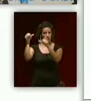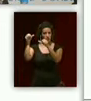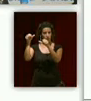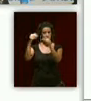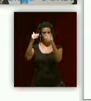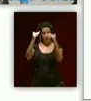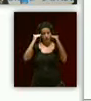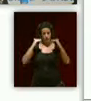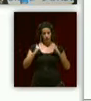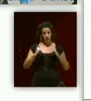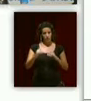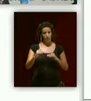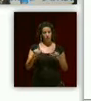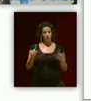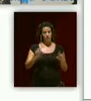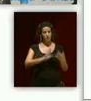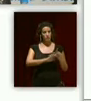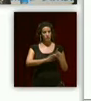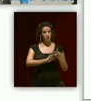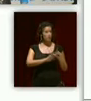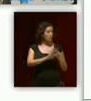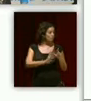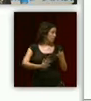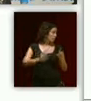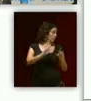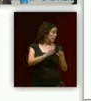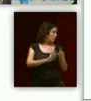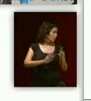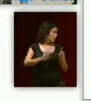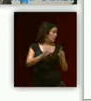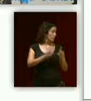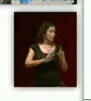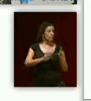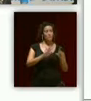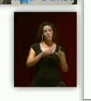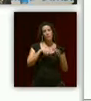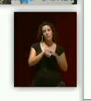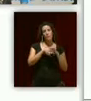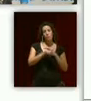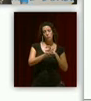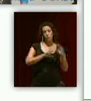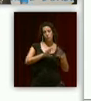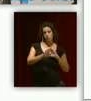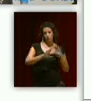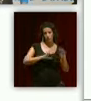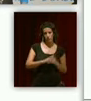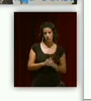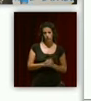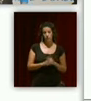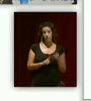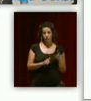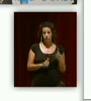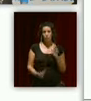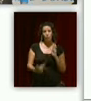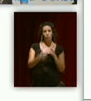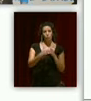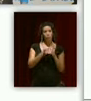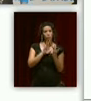At the top you can see numerous working tabs, and at the bottom to the left you will see